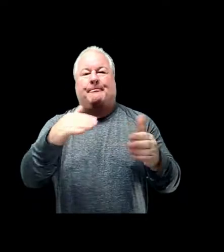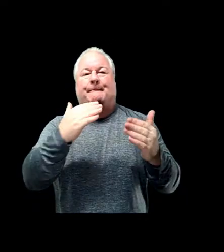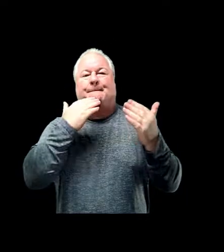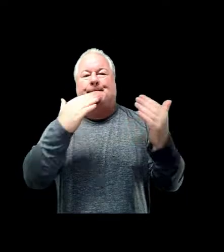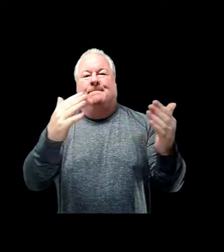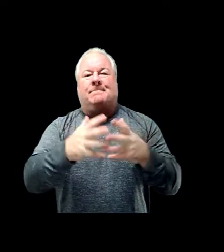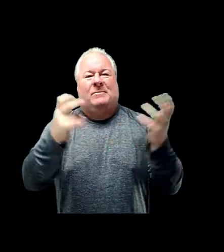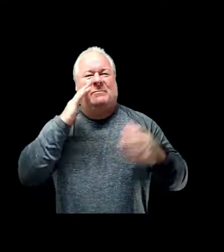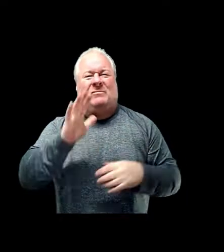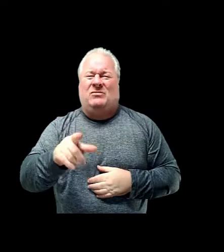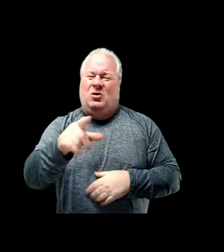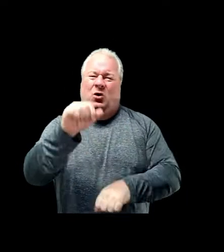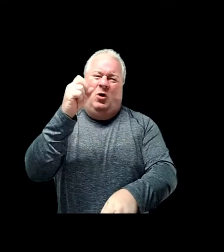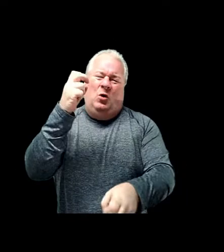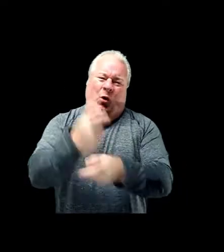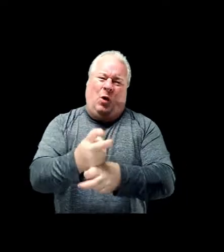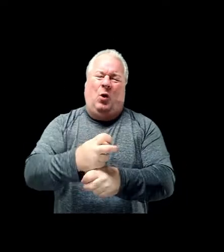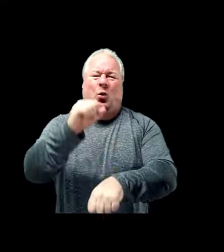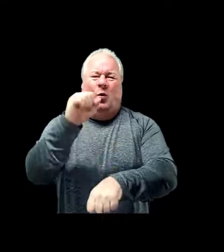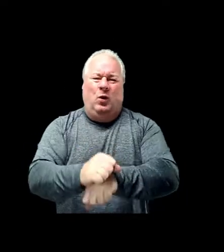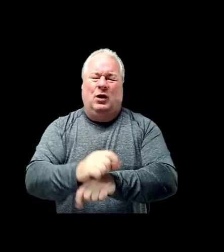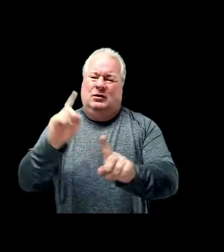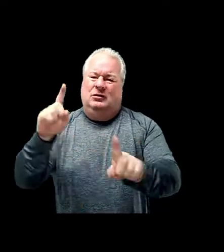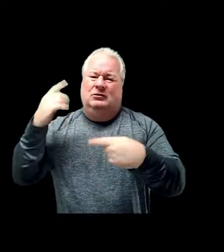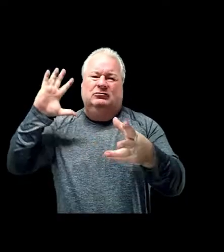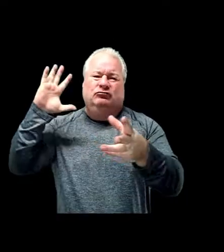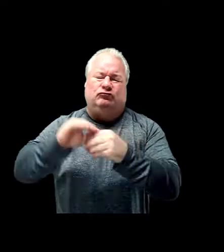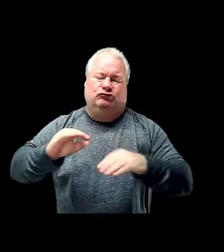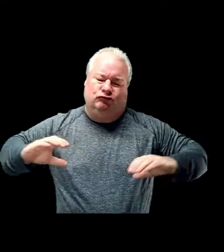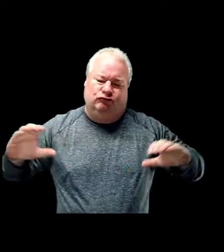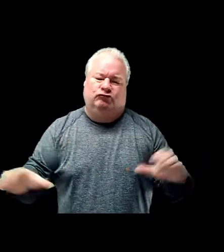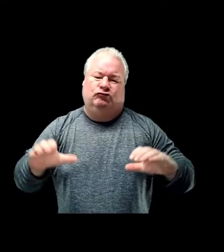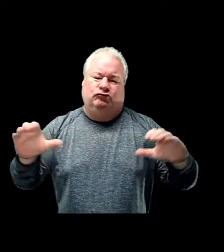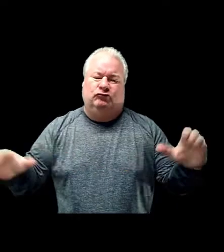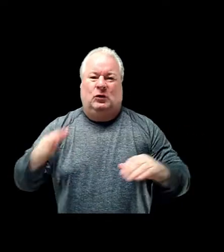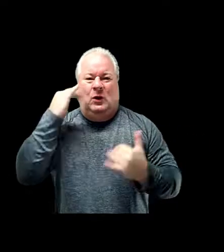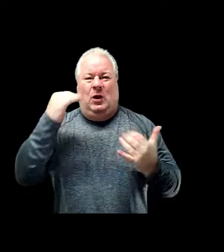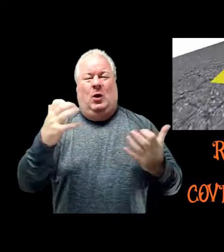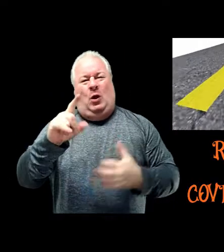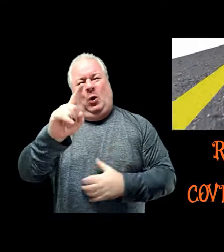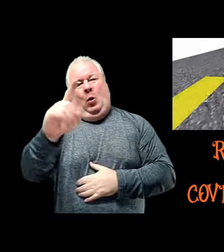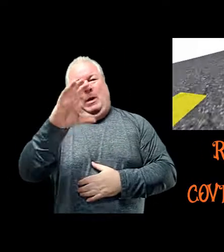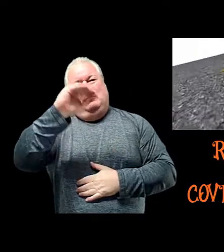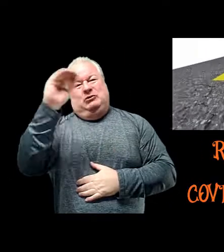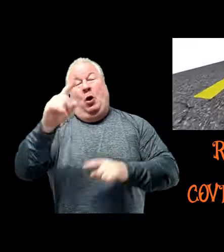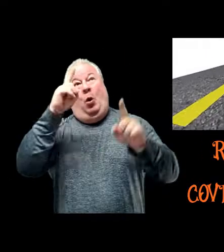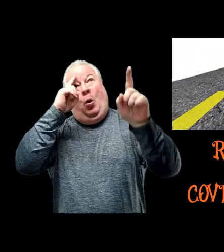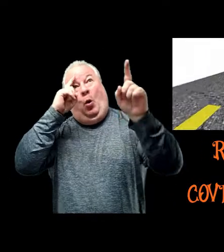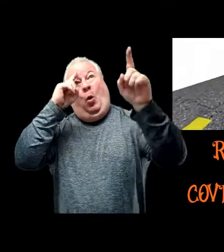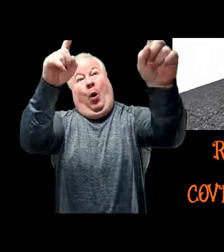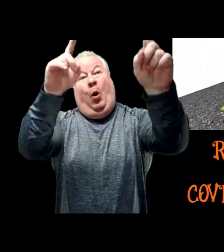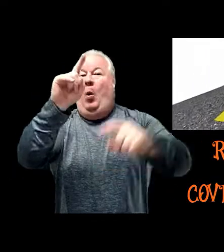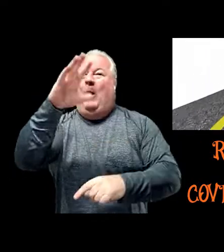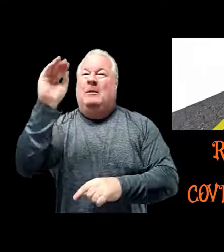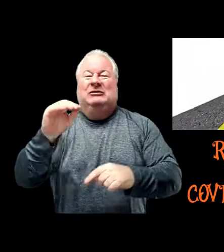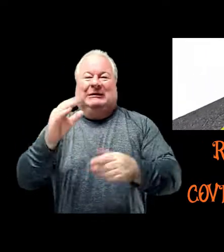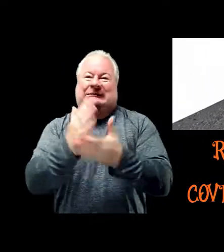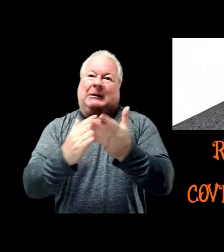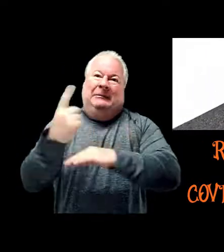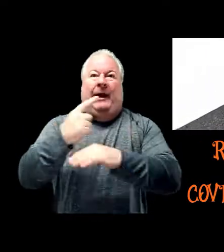you so much for all of your hard work as we continue to try to make Raymond Temple